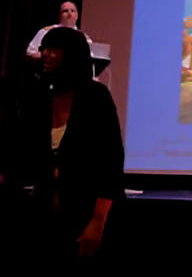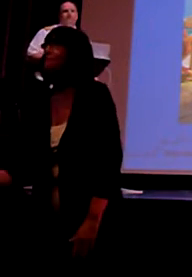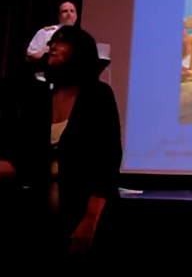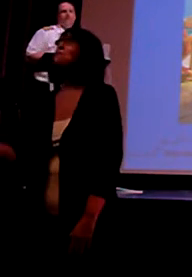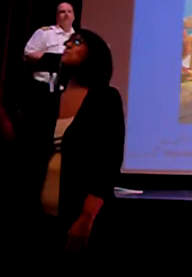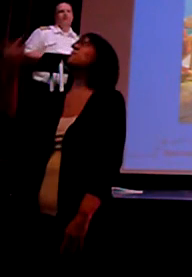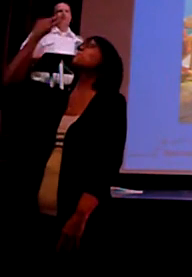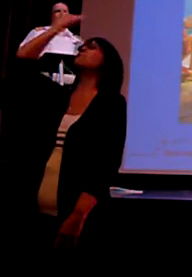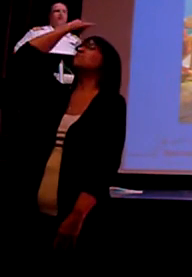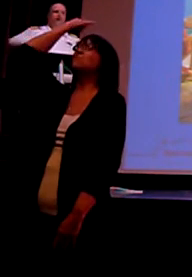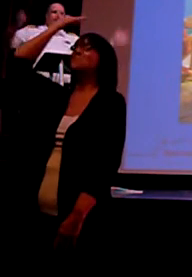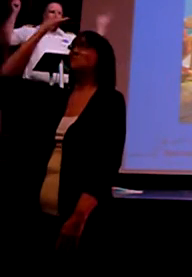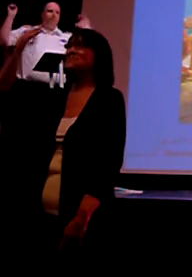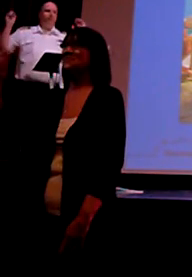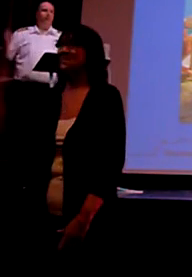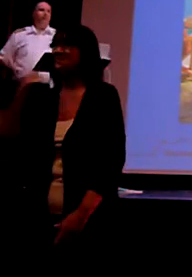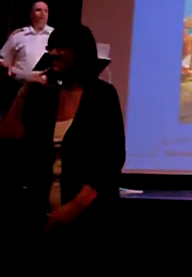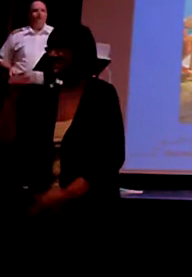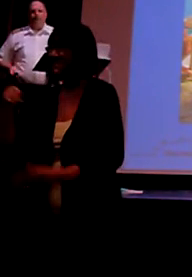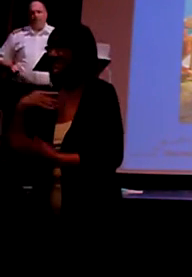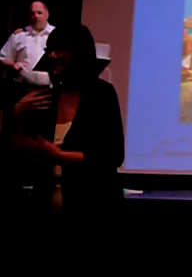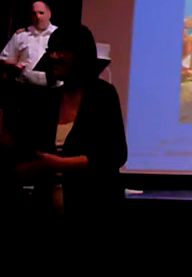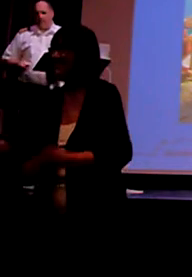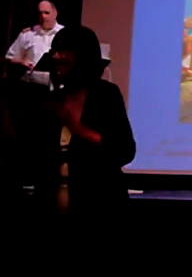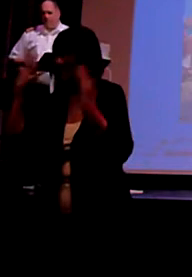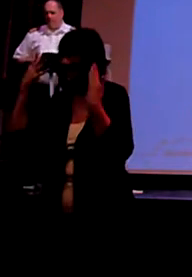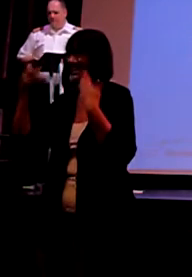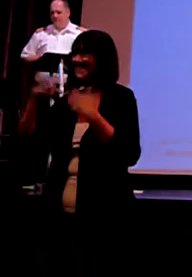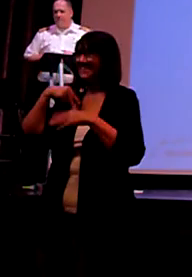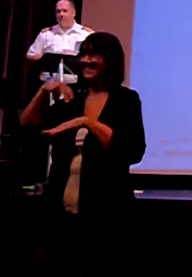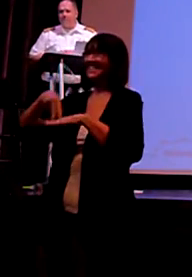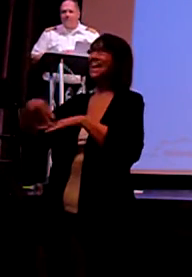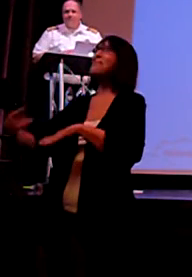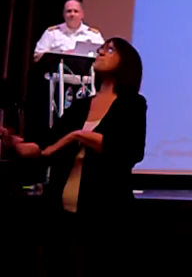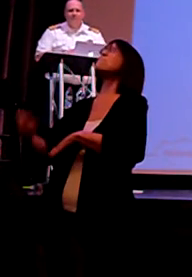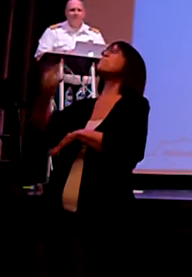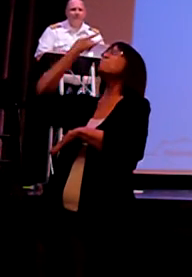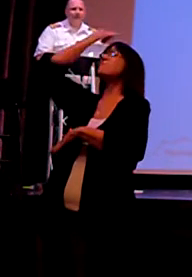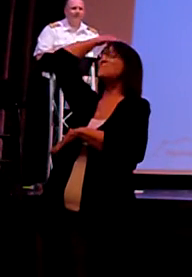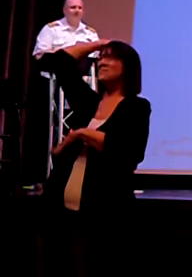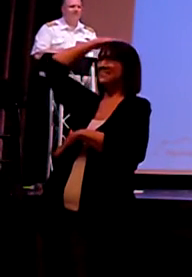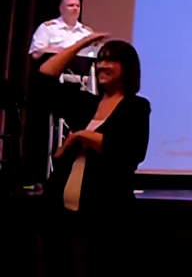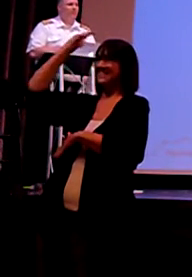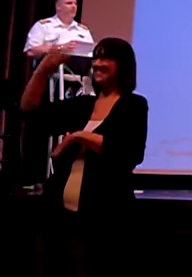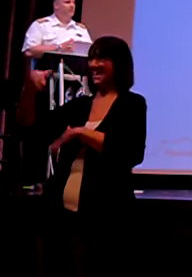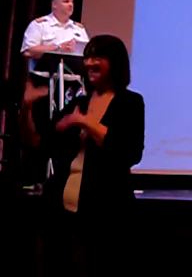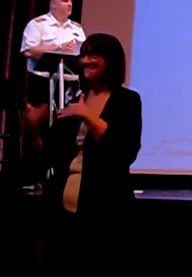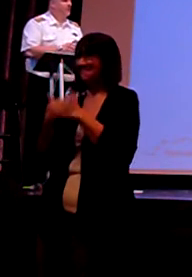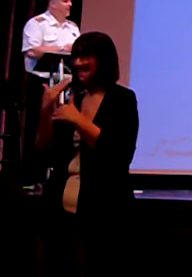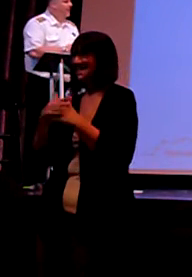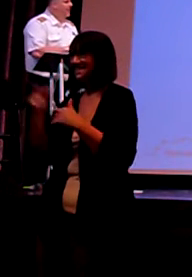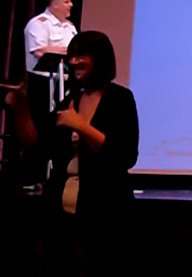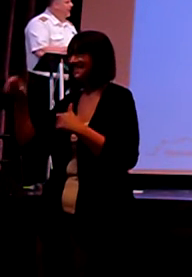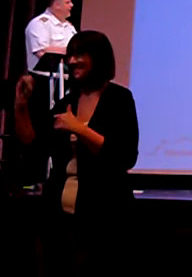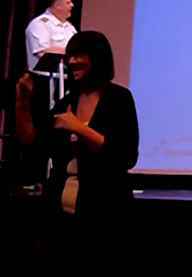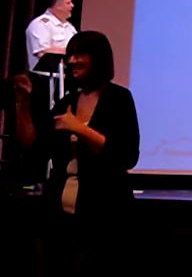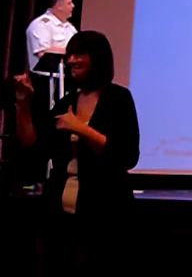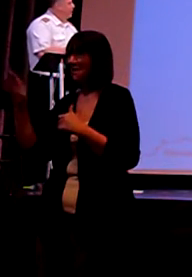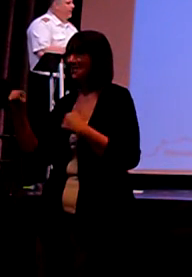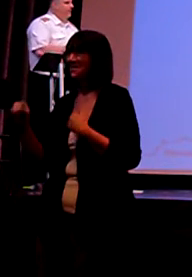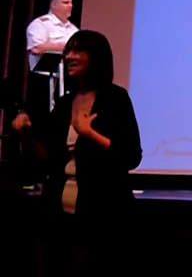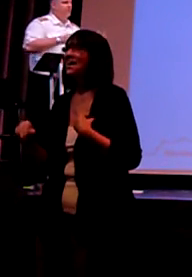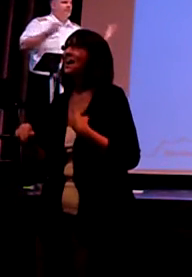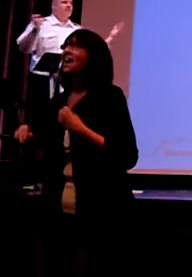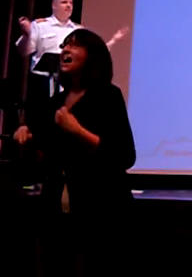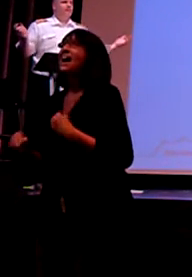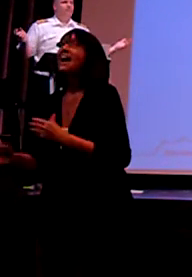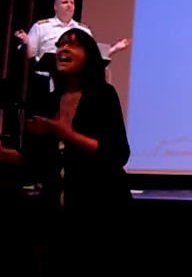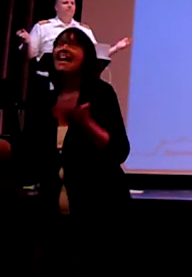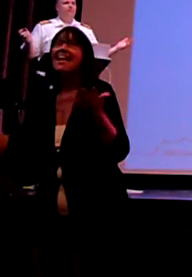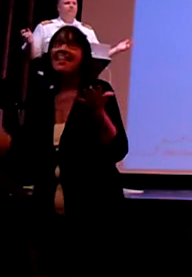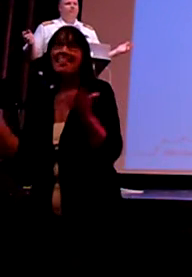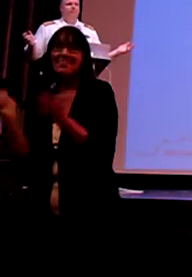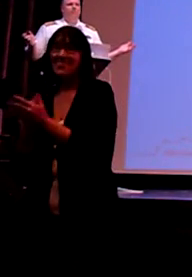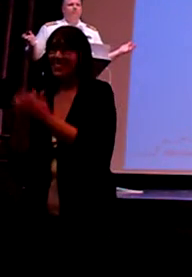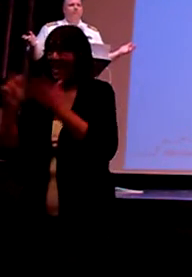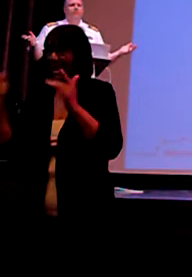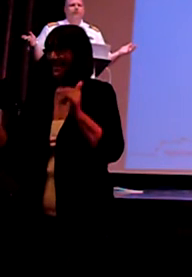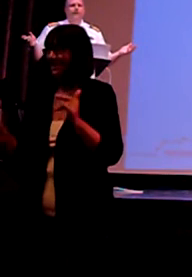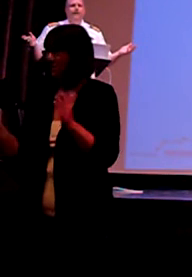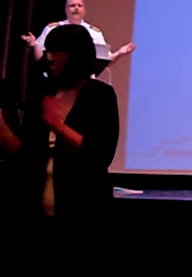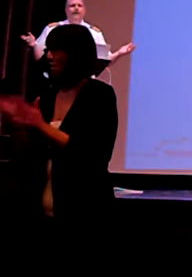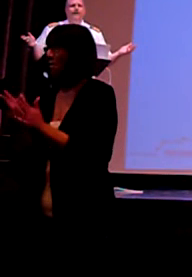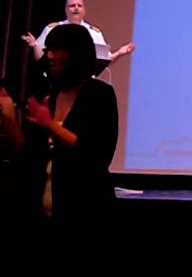and you get blown away by them. So on. Well, that's a little bit about the